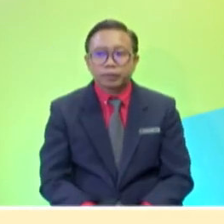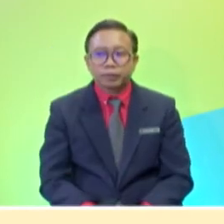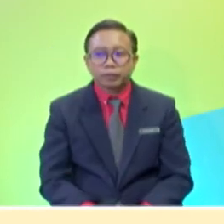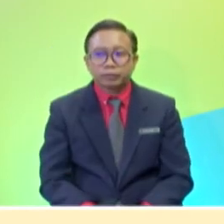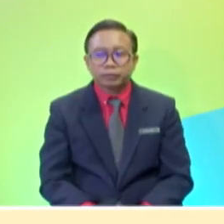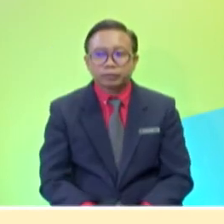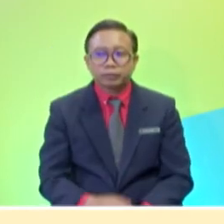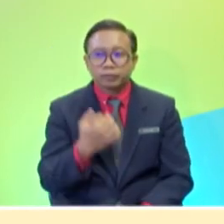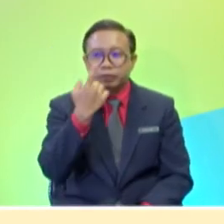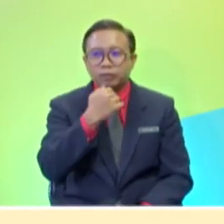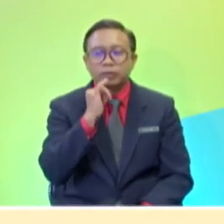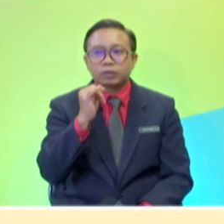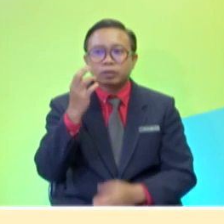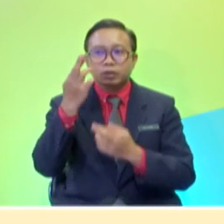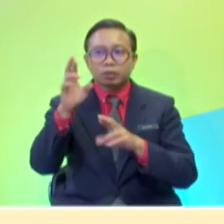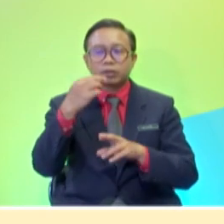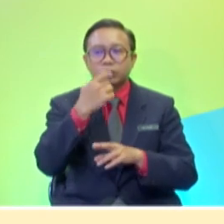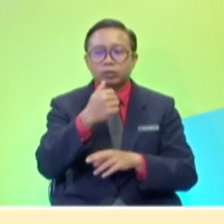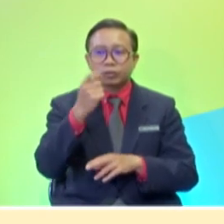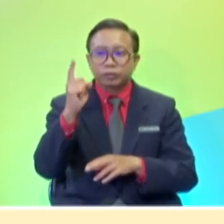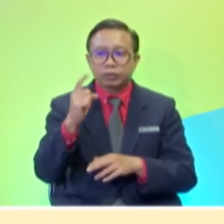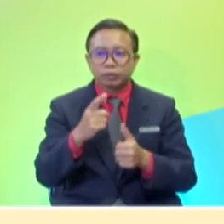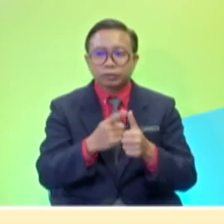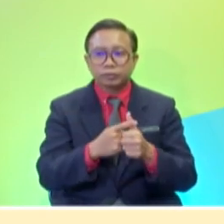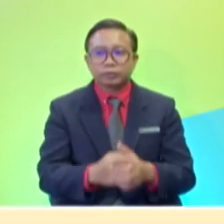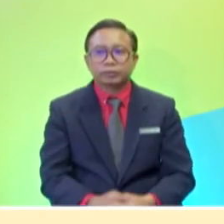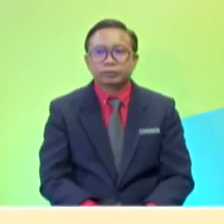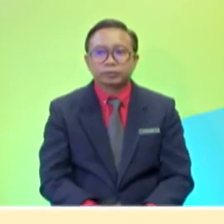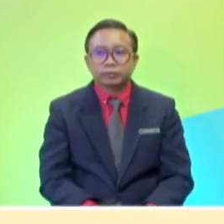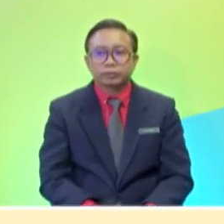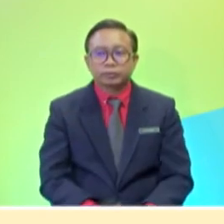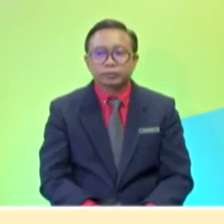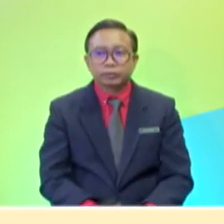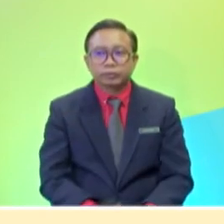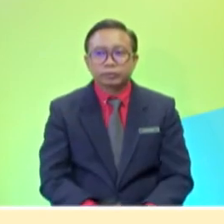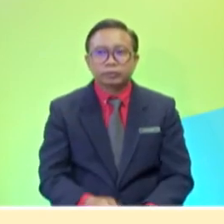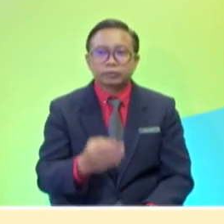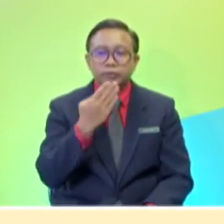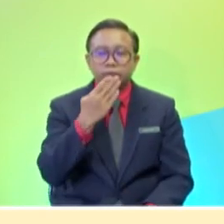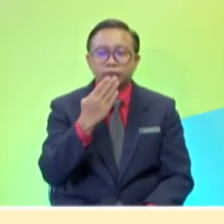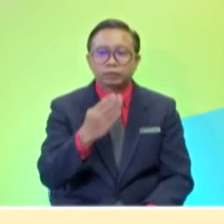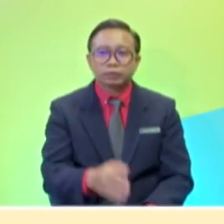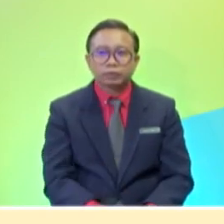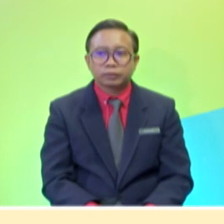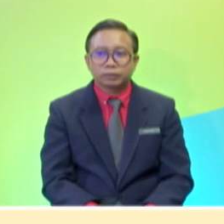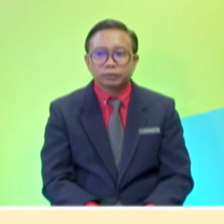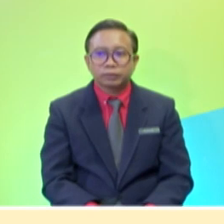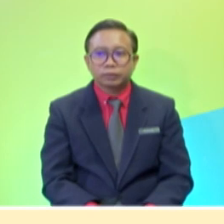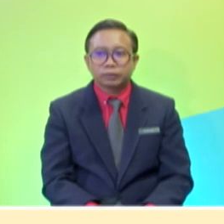Who is ready there? Who wants to be the first one to Who wants to be lead the first one? example? Come on, yay! Thanks, okay. Amanda. Amanda,